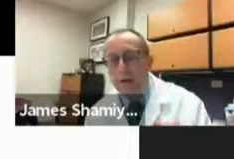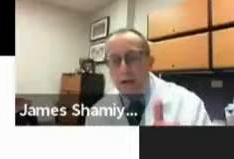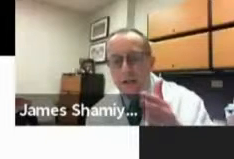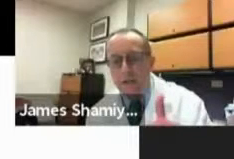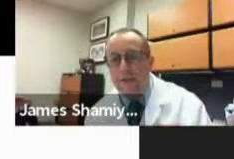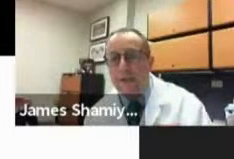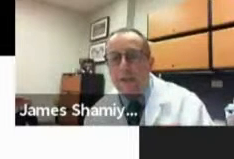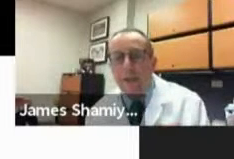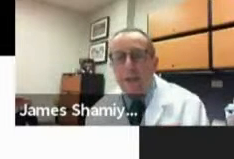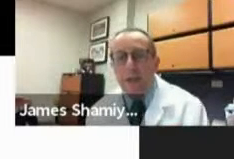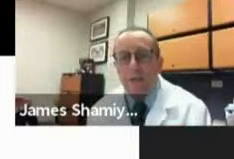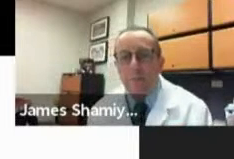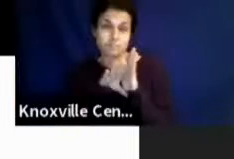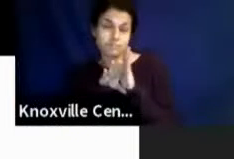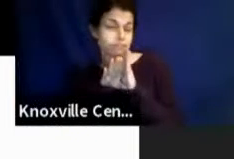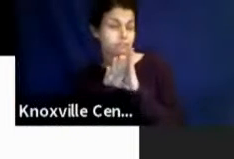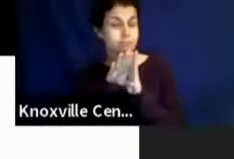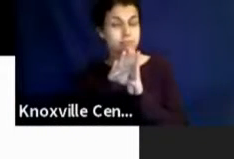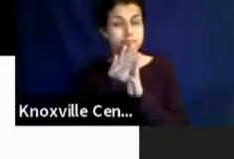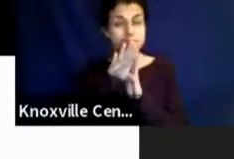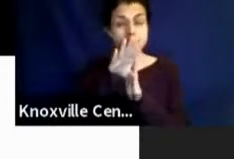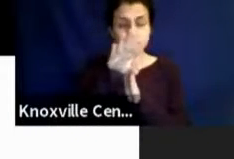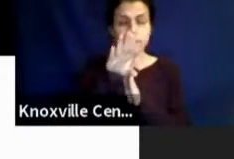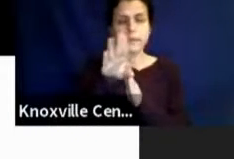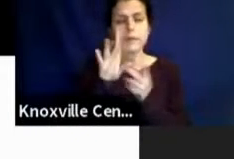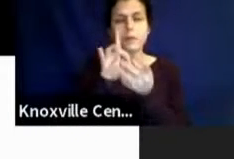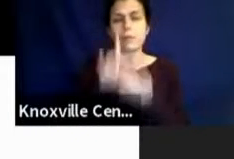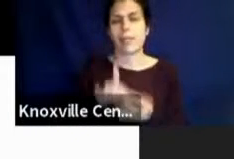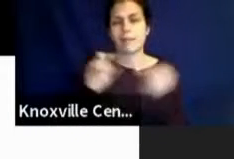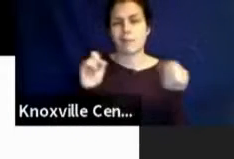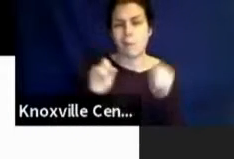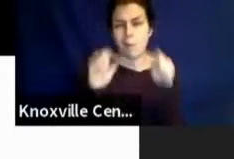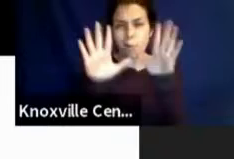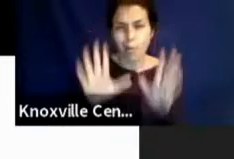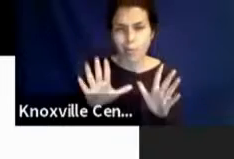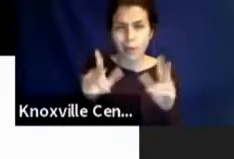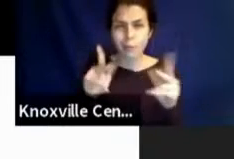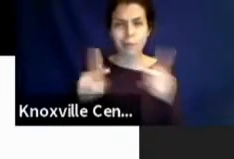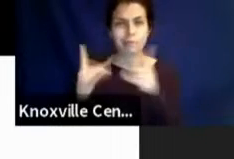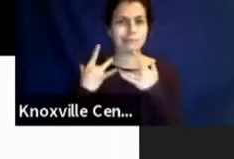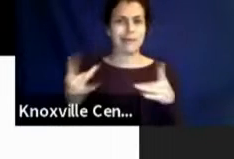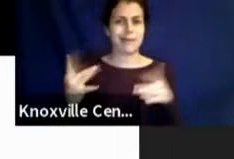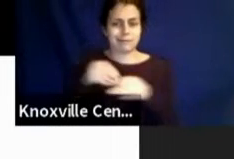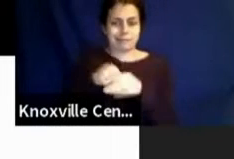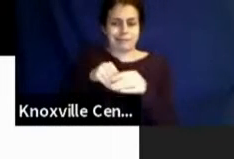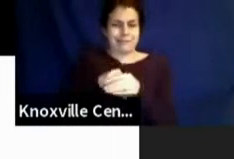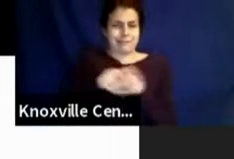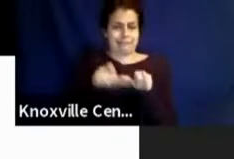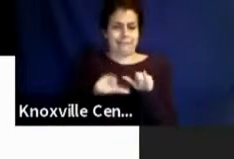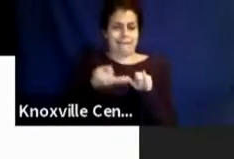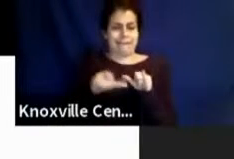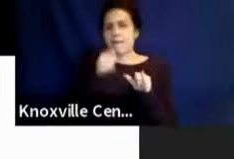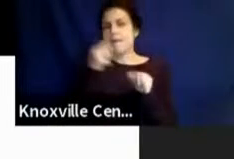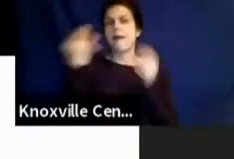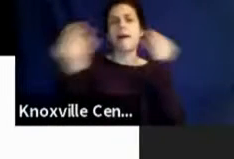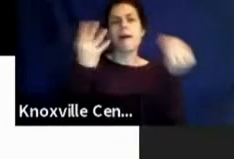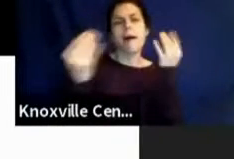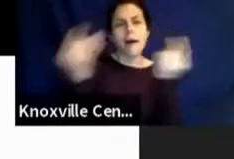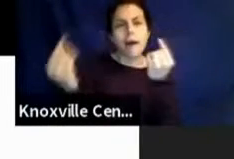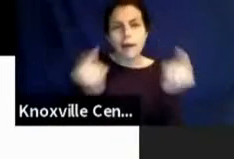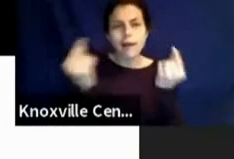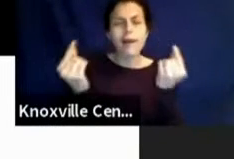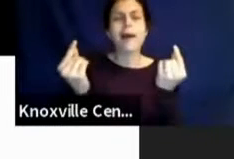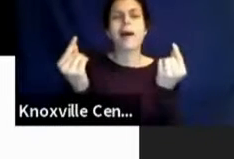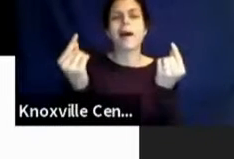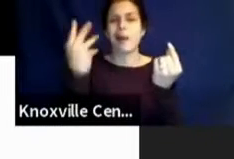that rise has been more related to cold weather and people staying indoors. And we're really just now